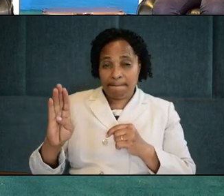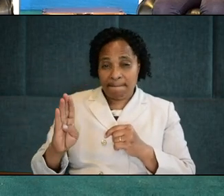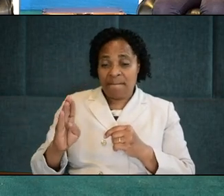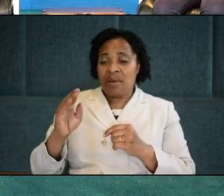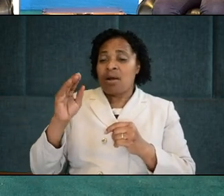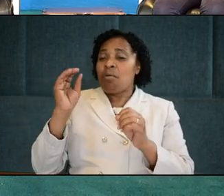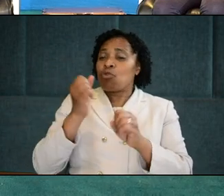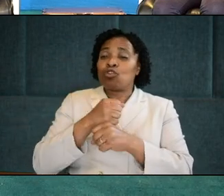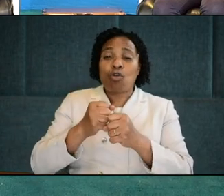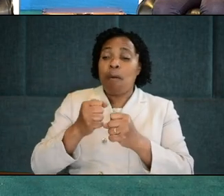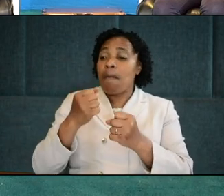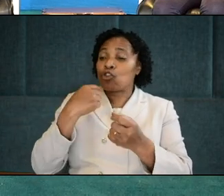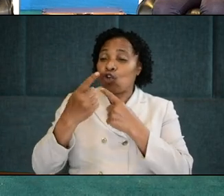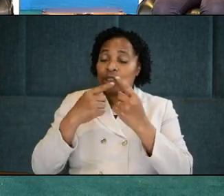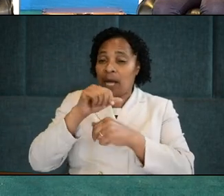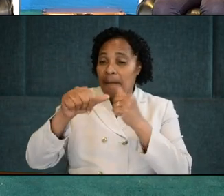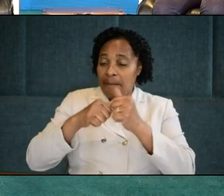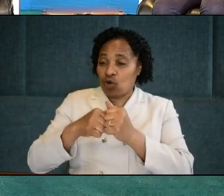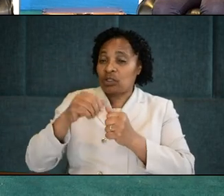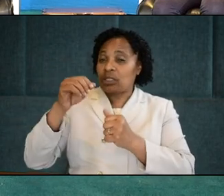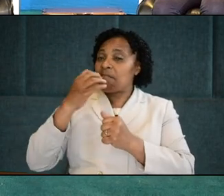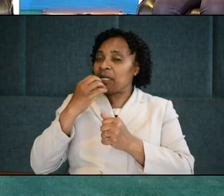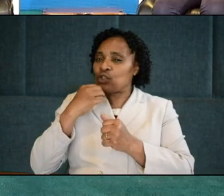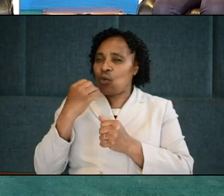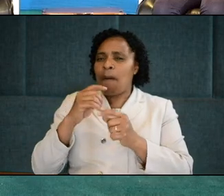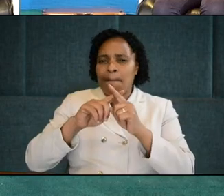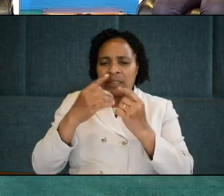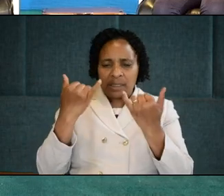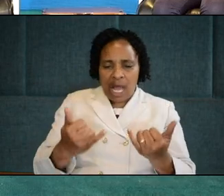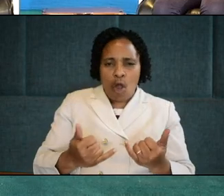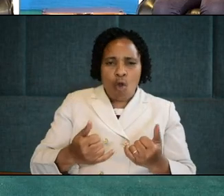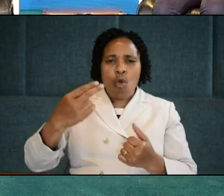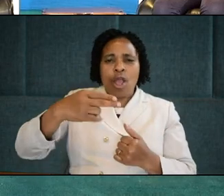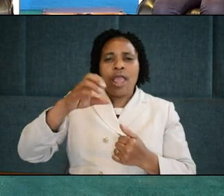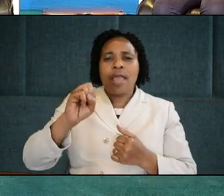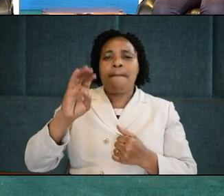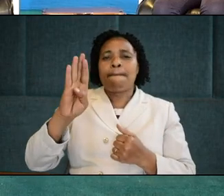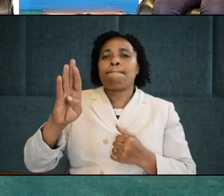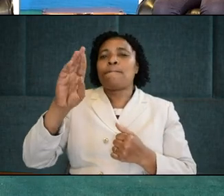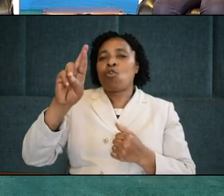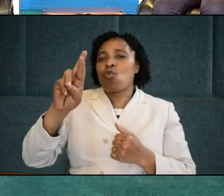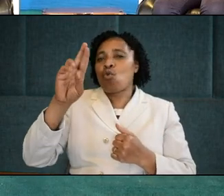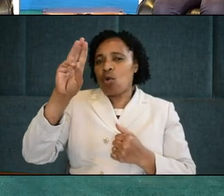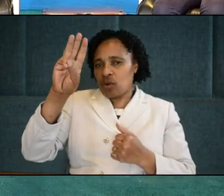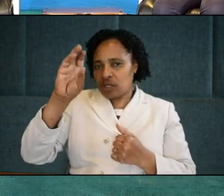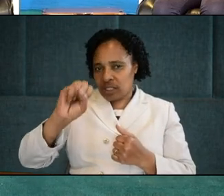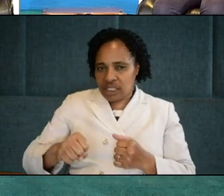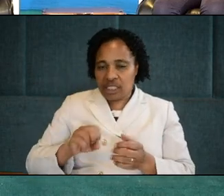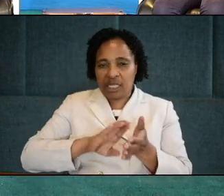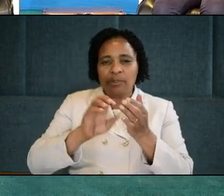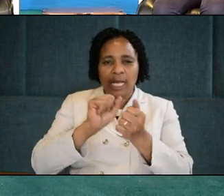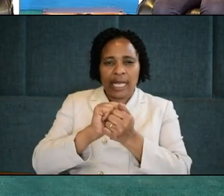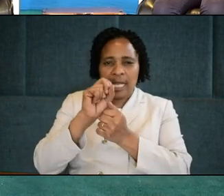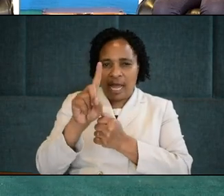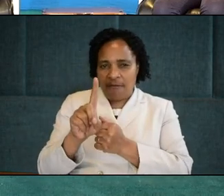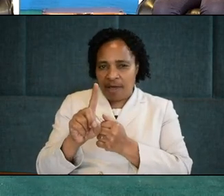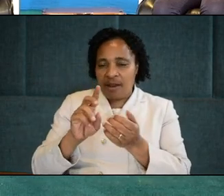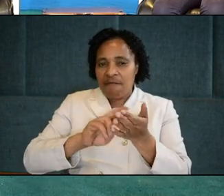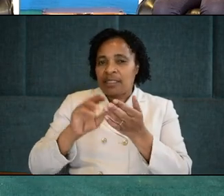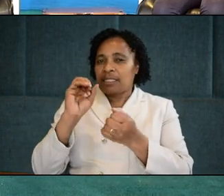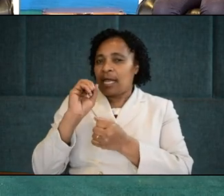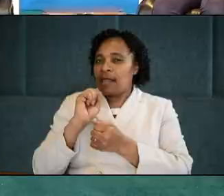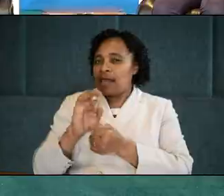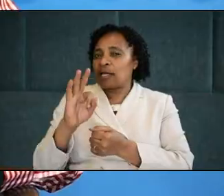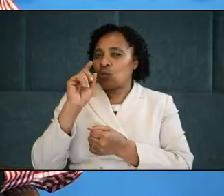5, she's also mentioned in Hebrews 11 as one of the heroes of faith. Hebrews 11, verse 31